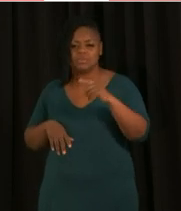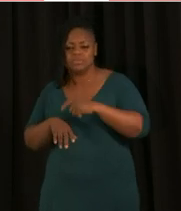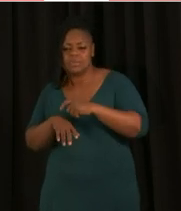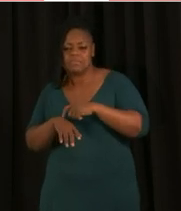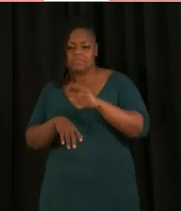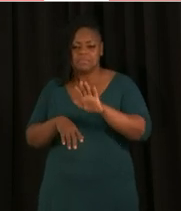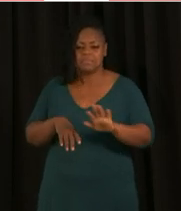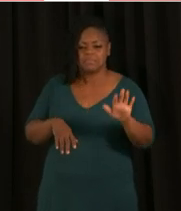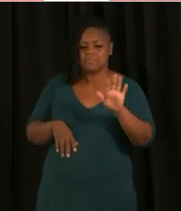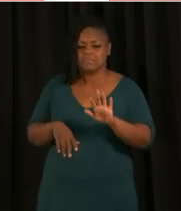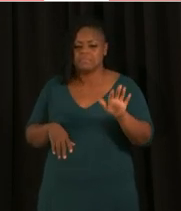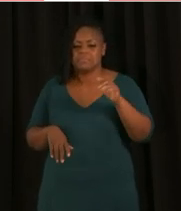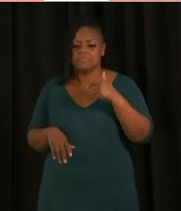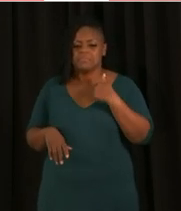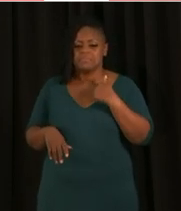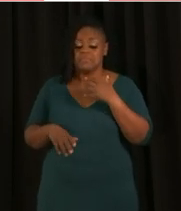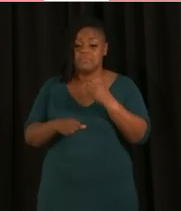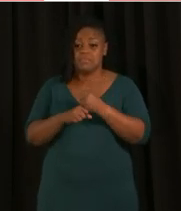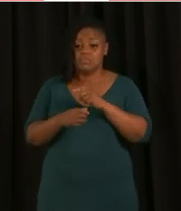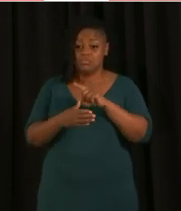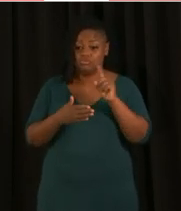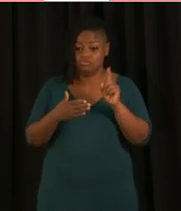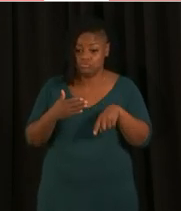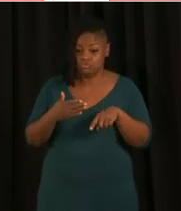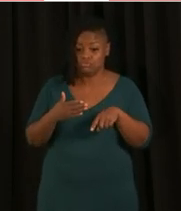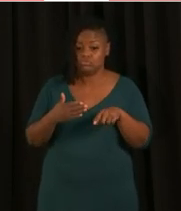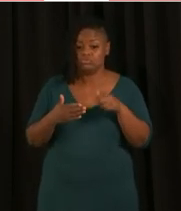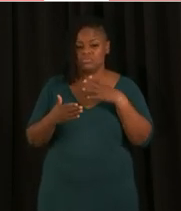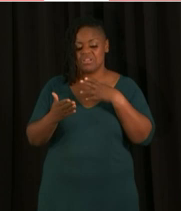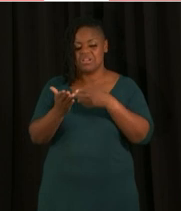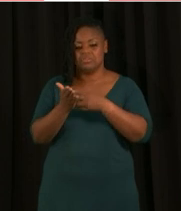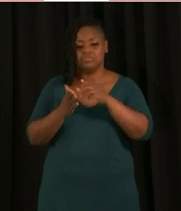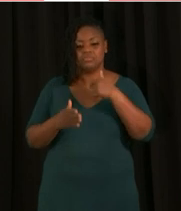I will get a precise answer and I will report back the next time I get called on.